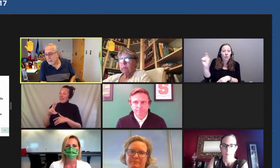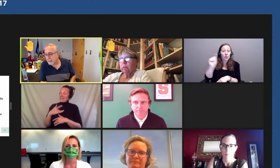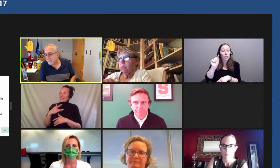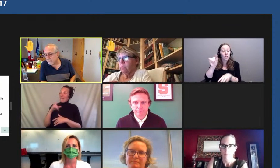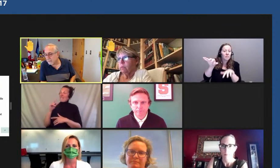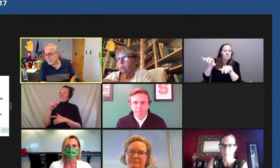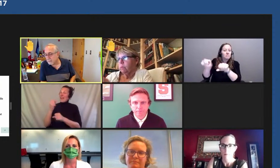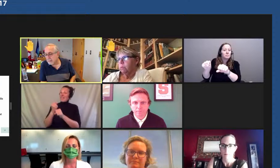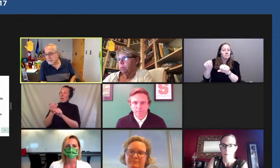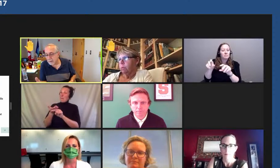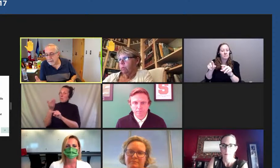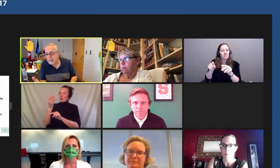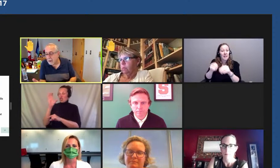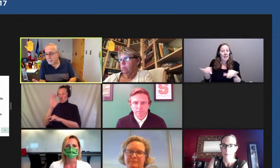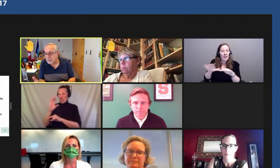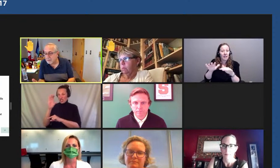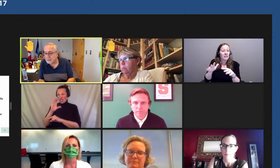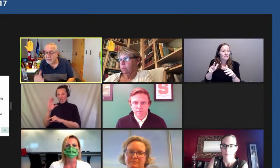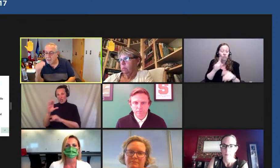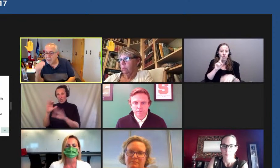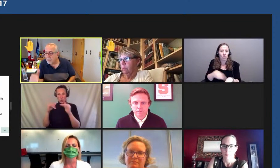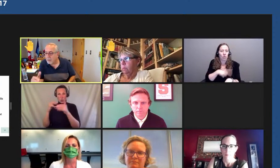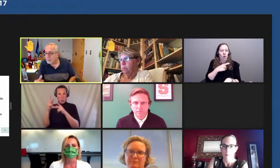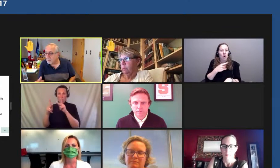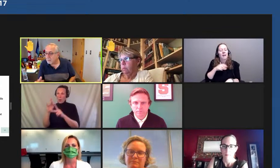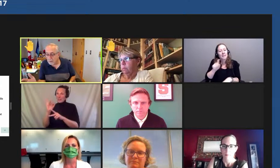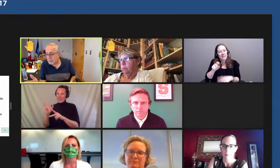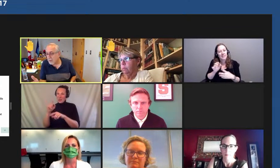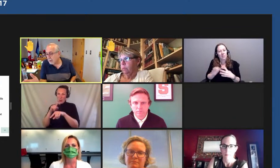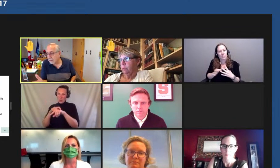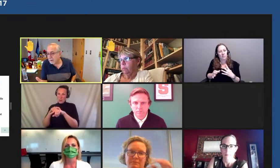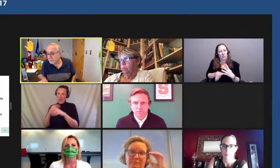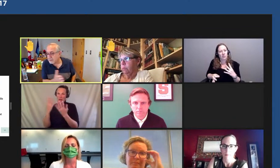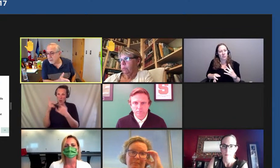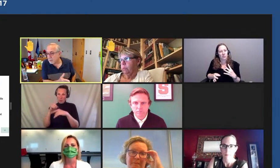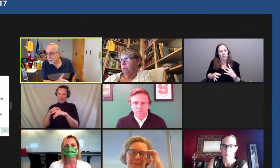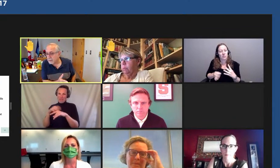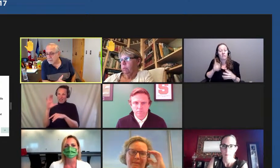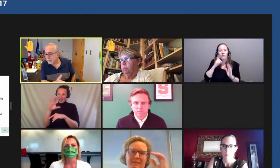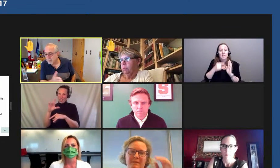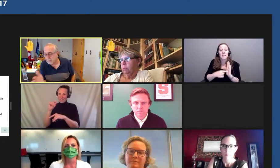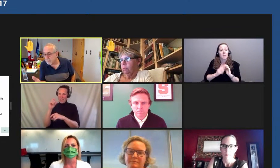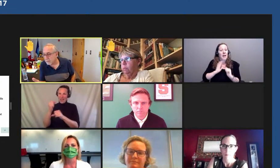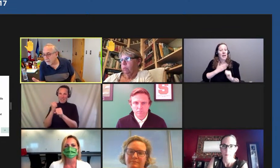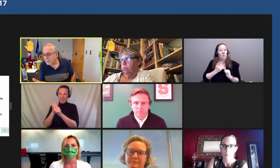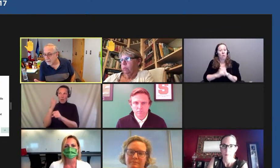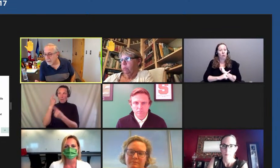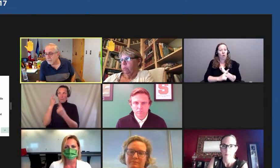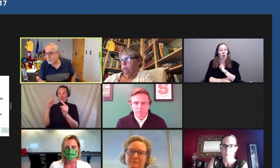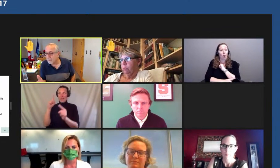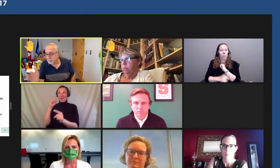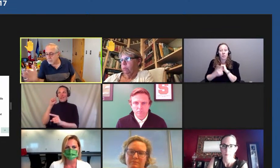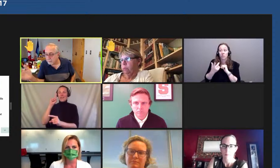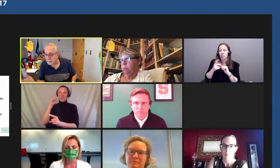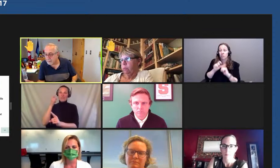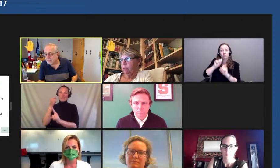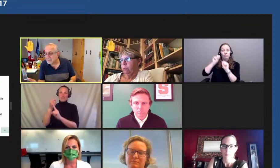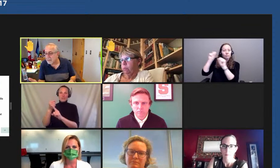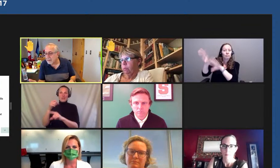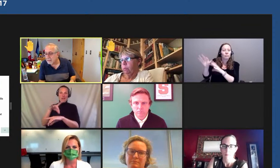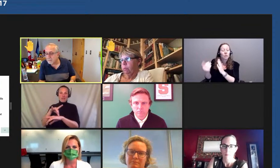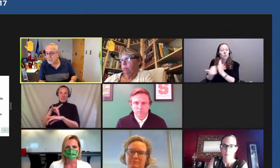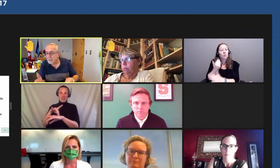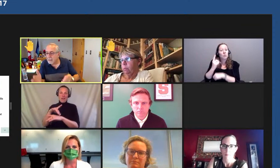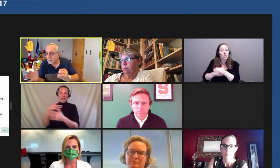secure a landfill. So I need option to say we can take our garbage somewhere else, whether to a new landfill or the